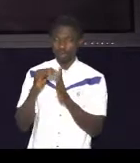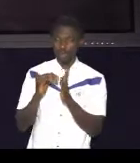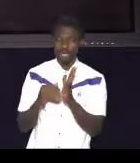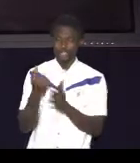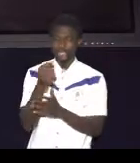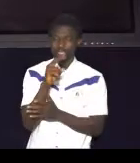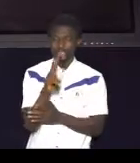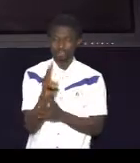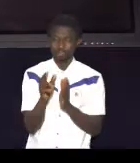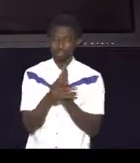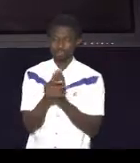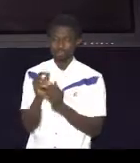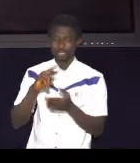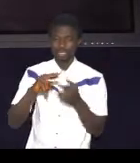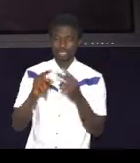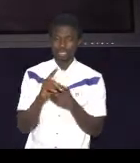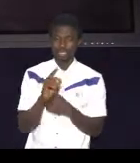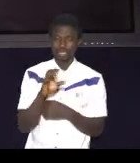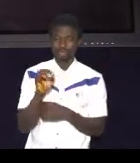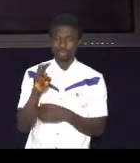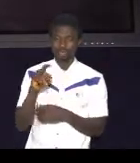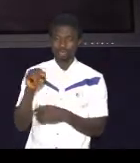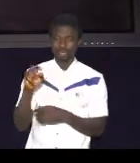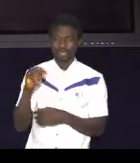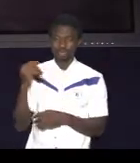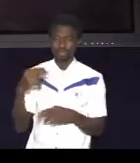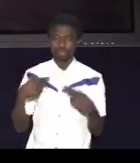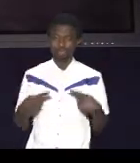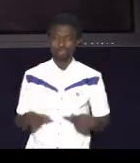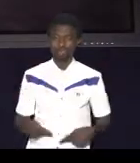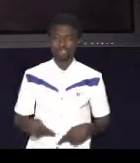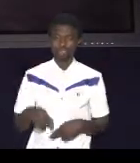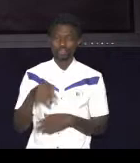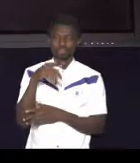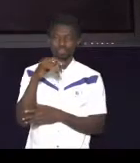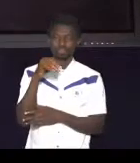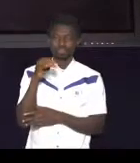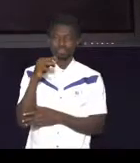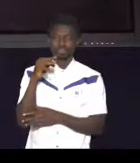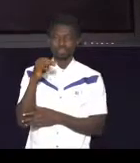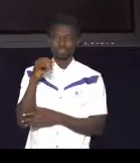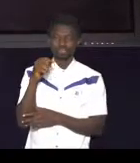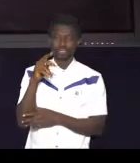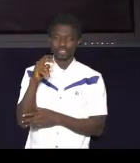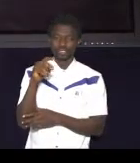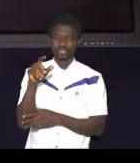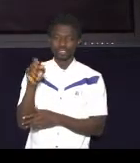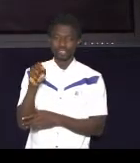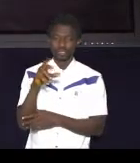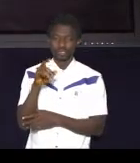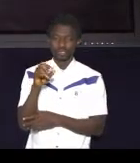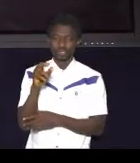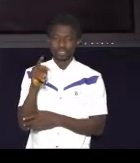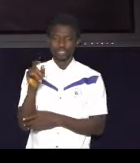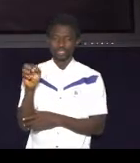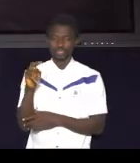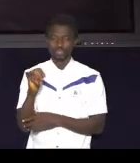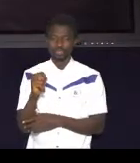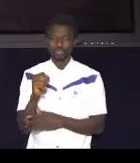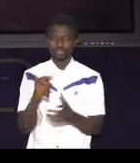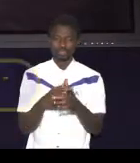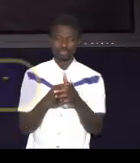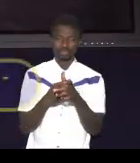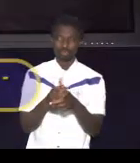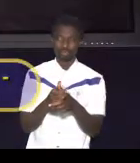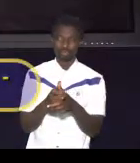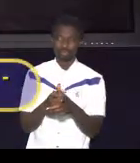2 skill-related components of physical fitness. We talked about that. Coordination, speed,